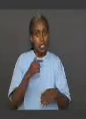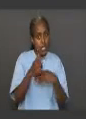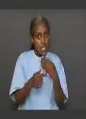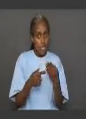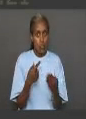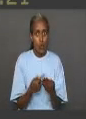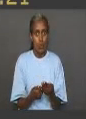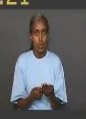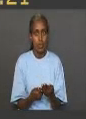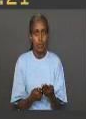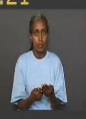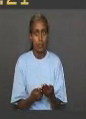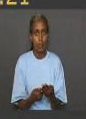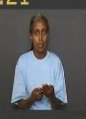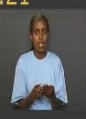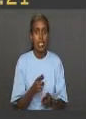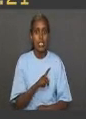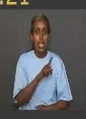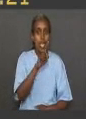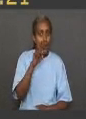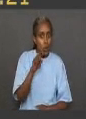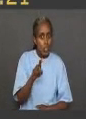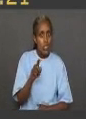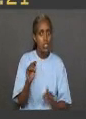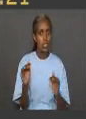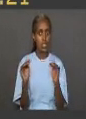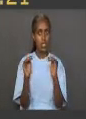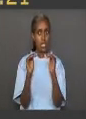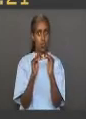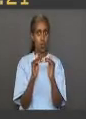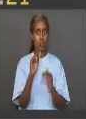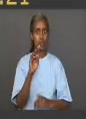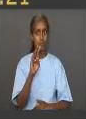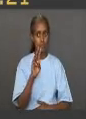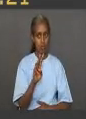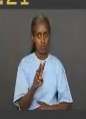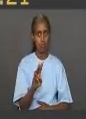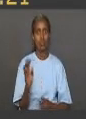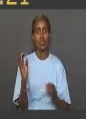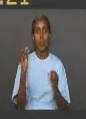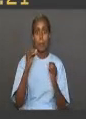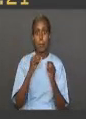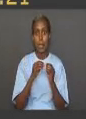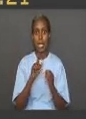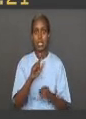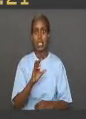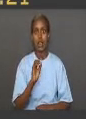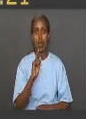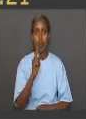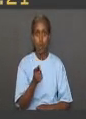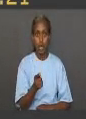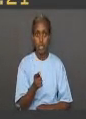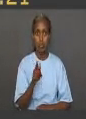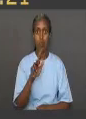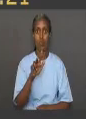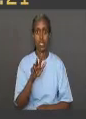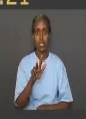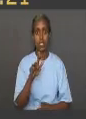Therefore, the equation is equal to 2 plus the logarithm of